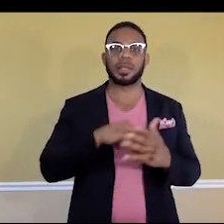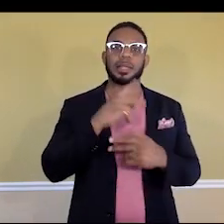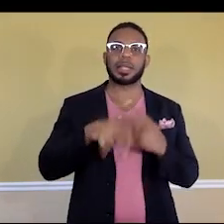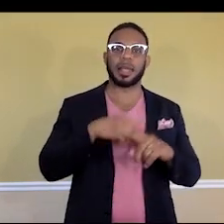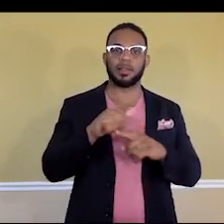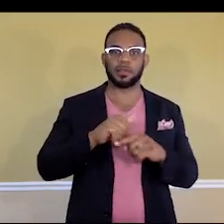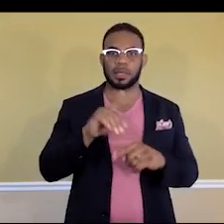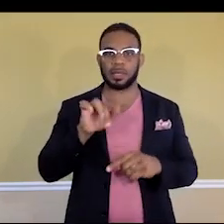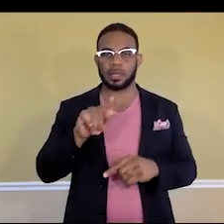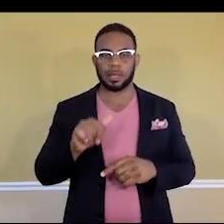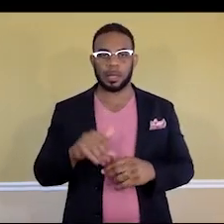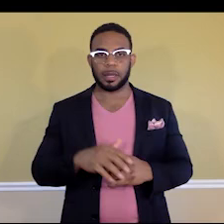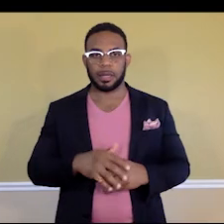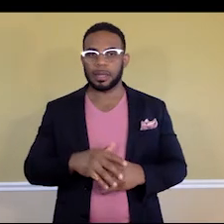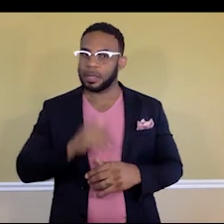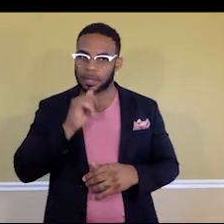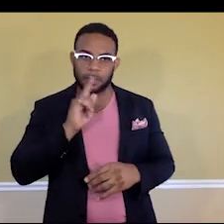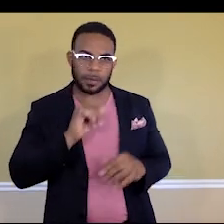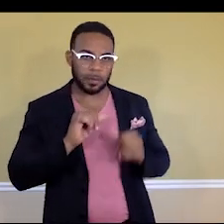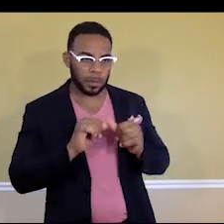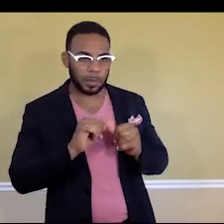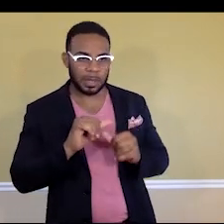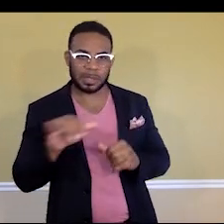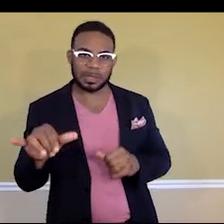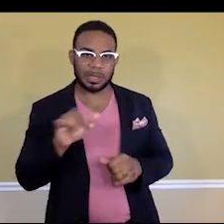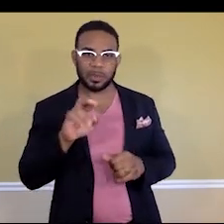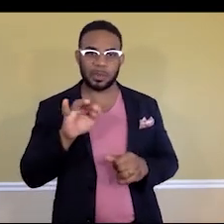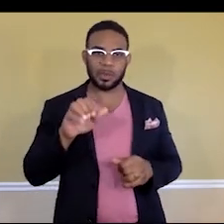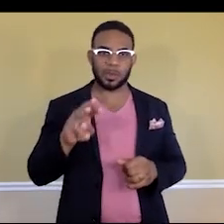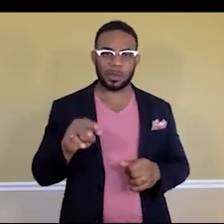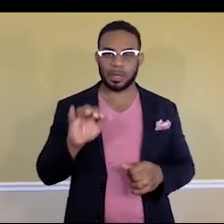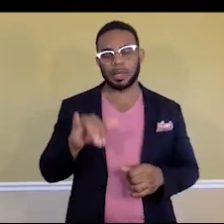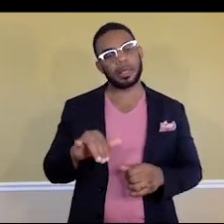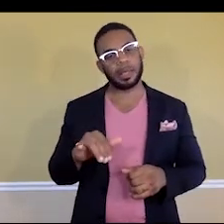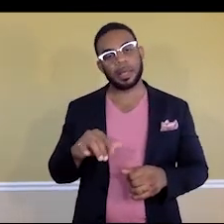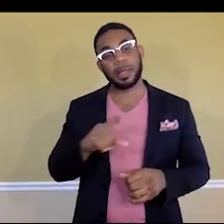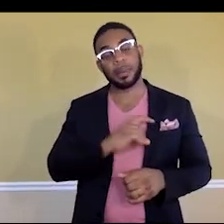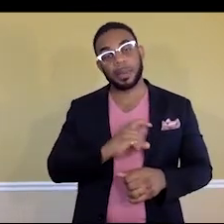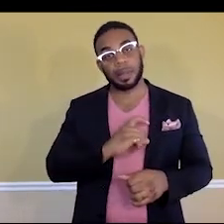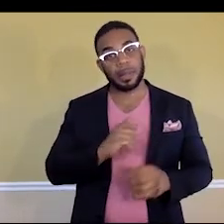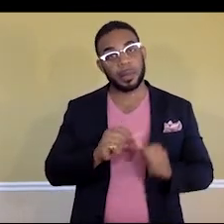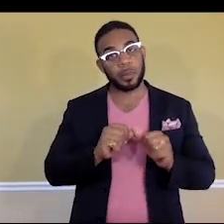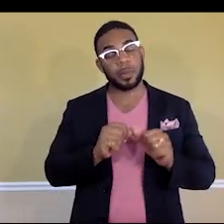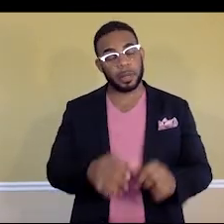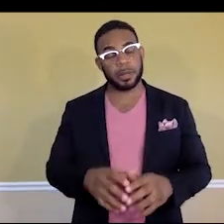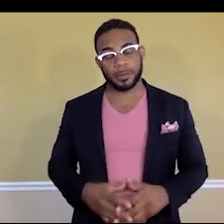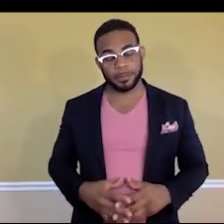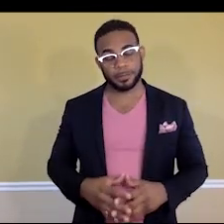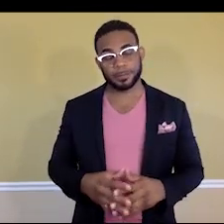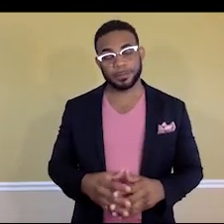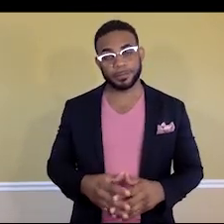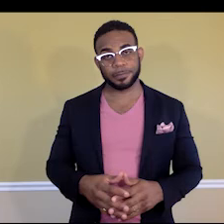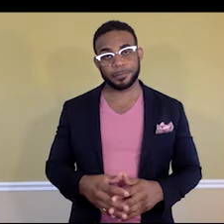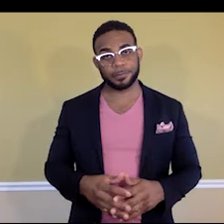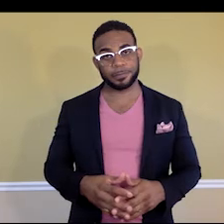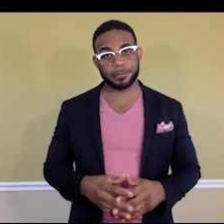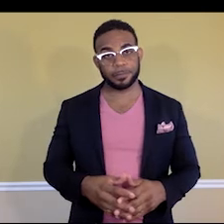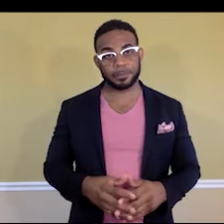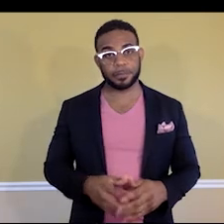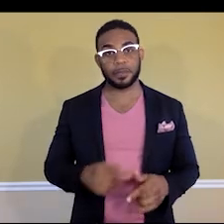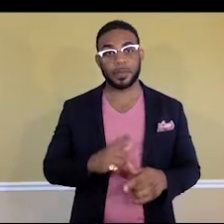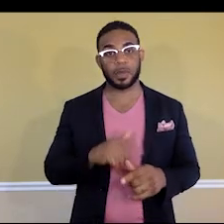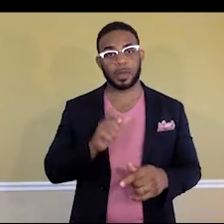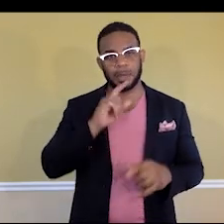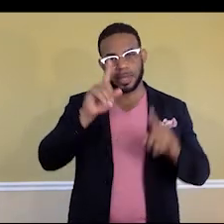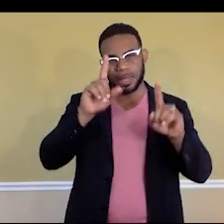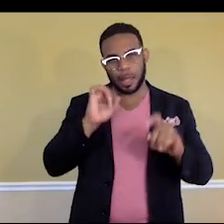of training data that's not going to perpetuate the same racism that policing perpetuates. And then we should